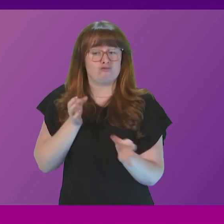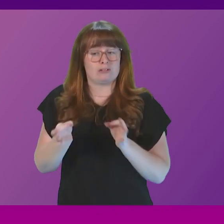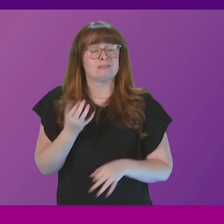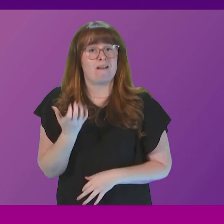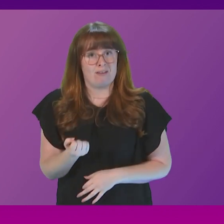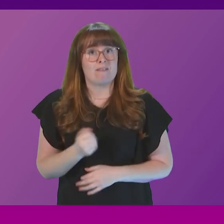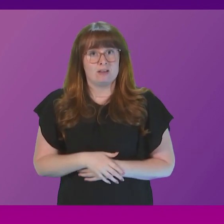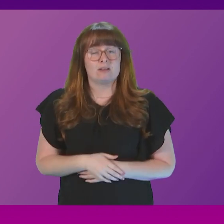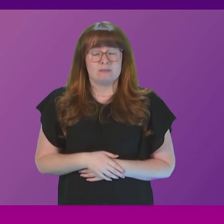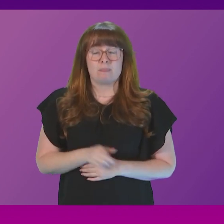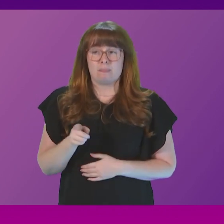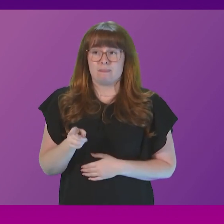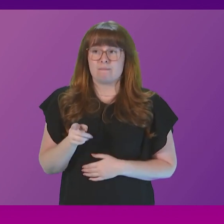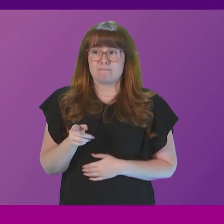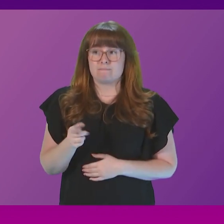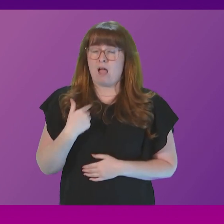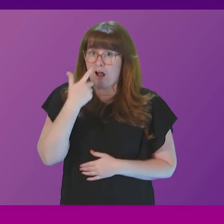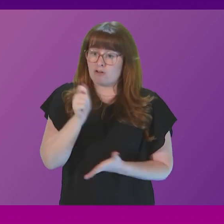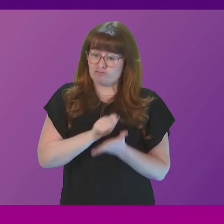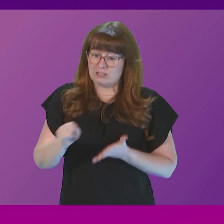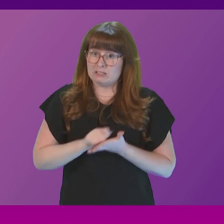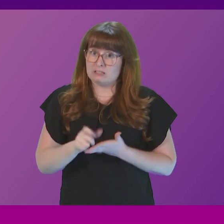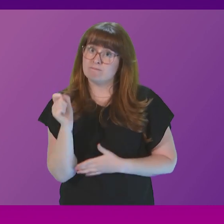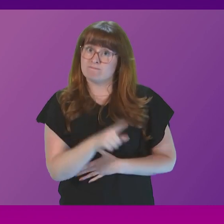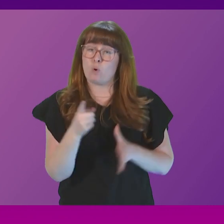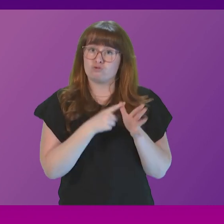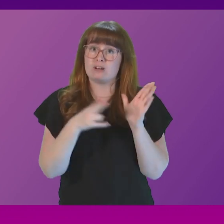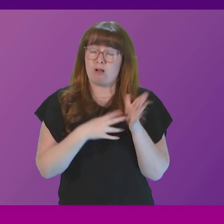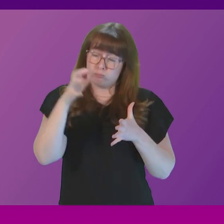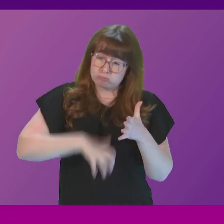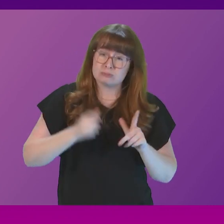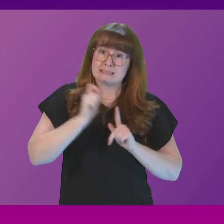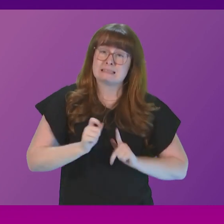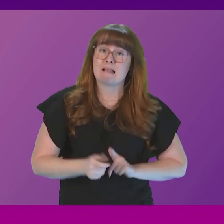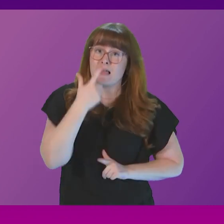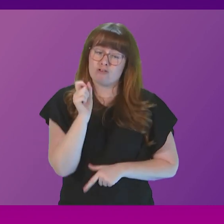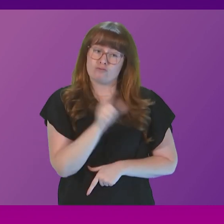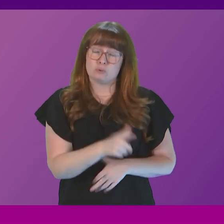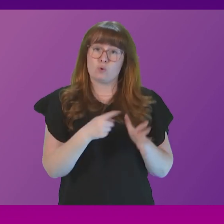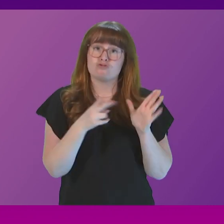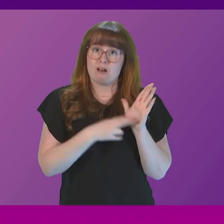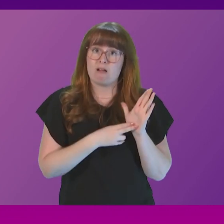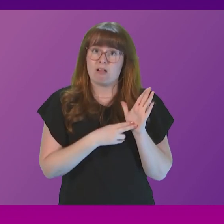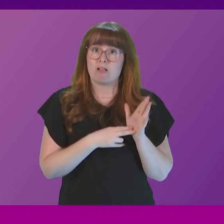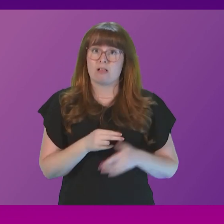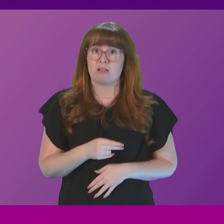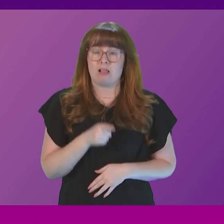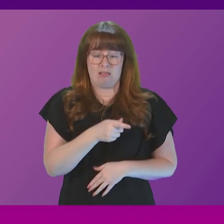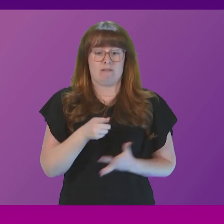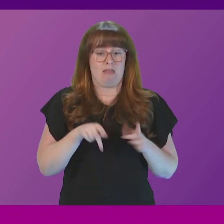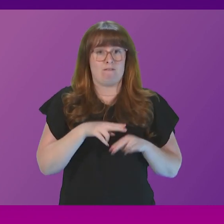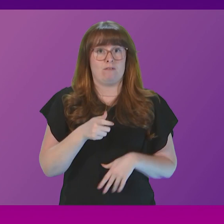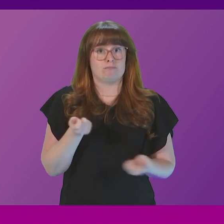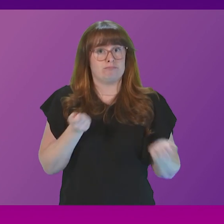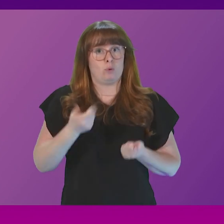well that, again, I can write to Audrey Nicholls with the full detail of, given, again, the convener's request